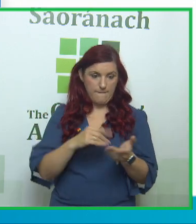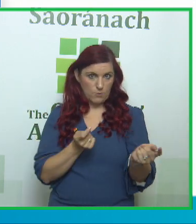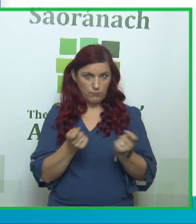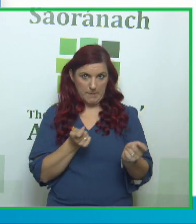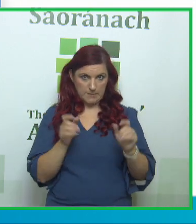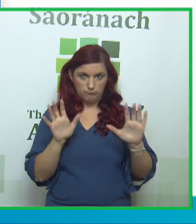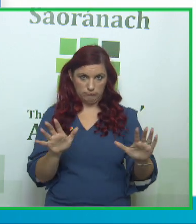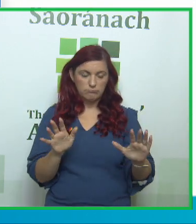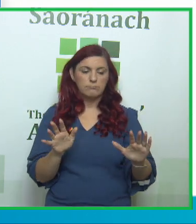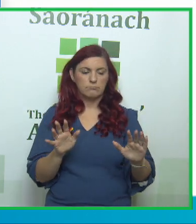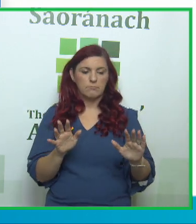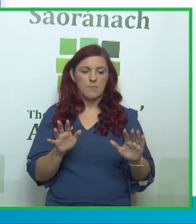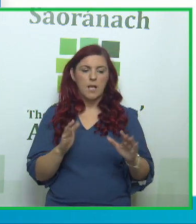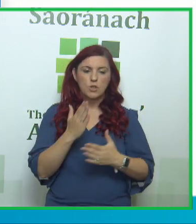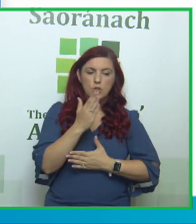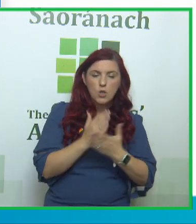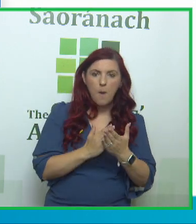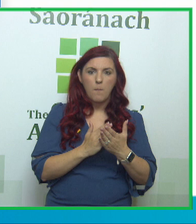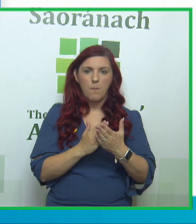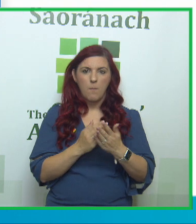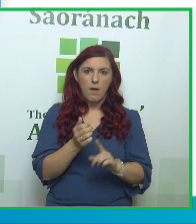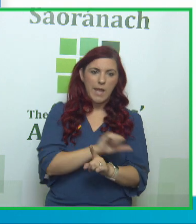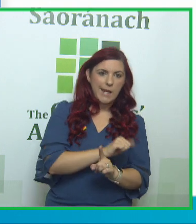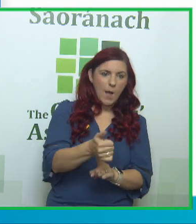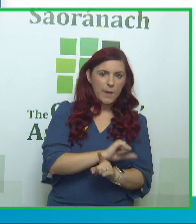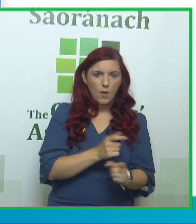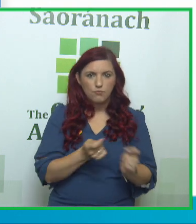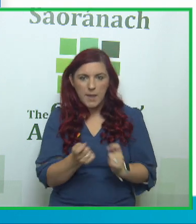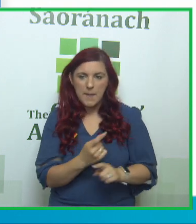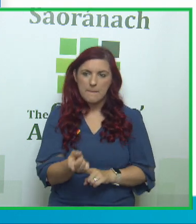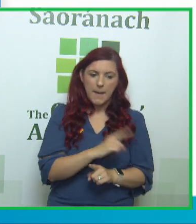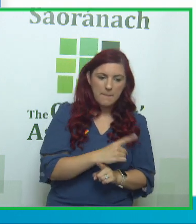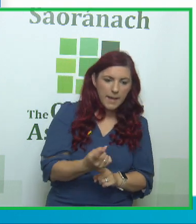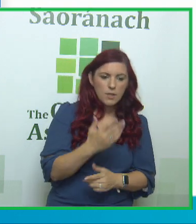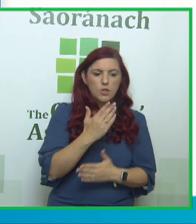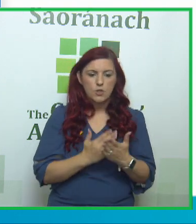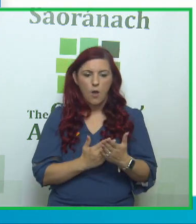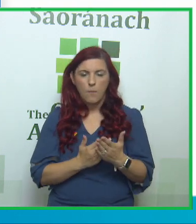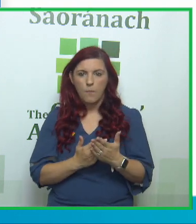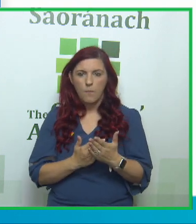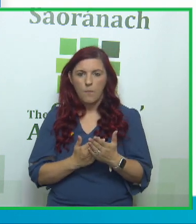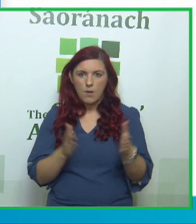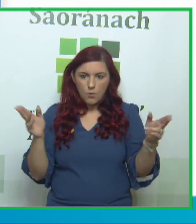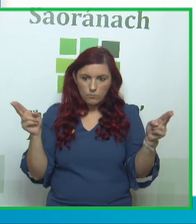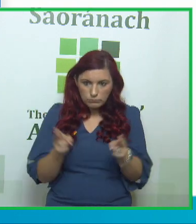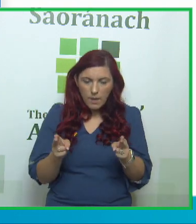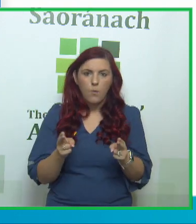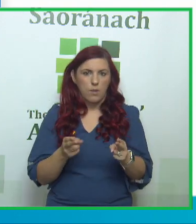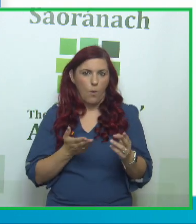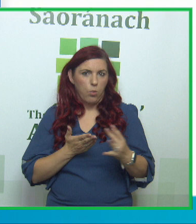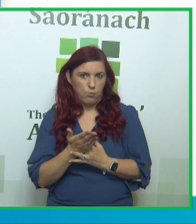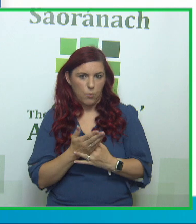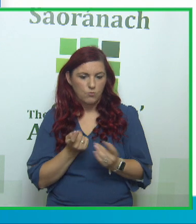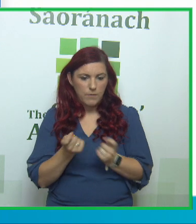and some of them will lapse and relapse. Fewer of those progress to treatment. Fewer of those attain recovery. So in other